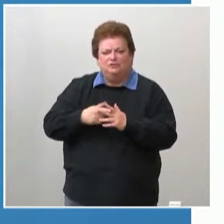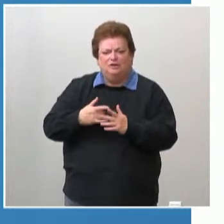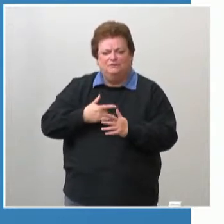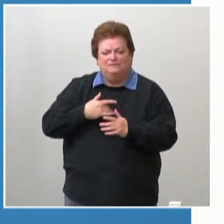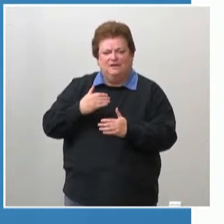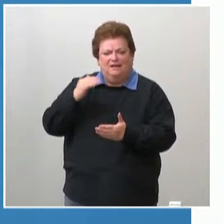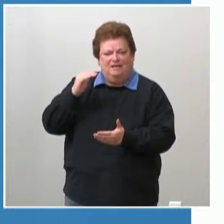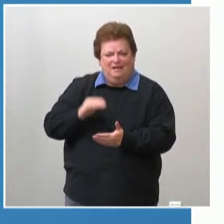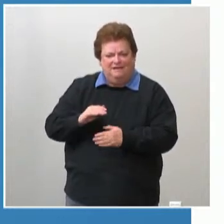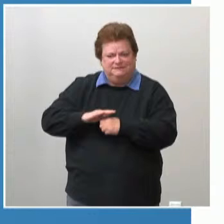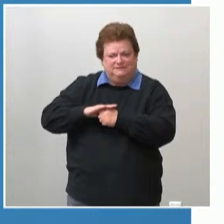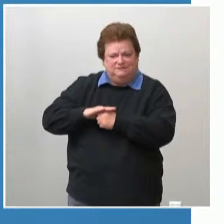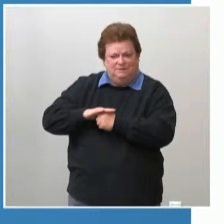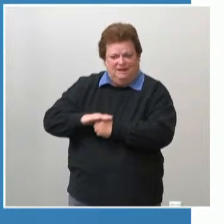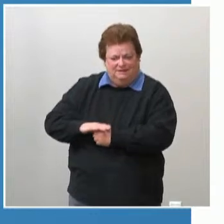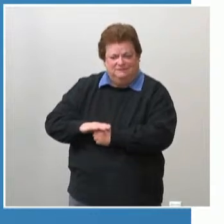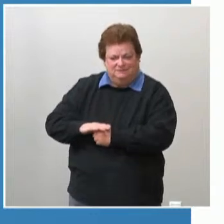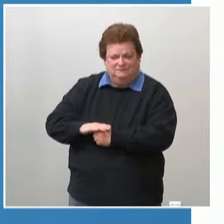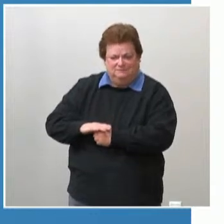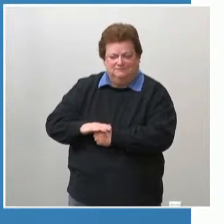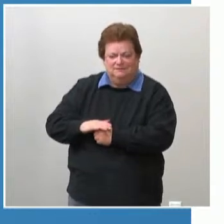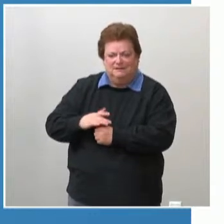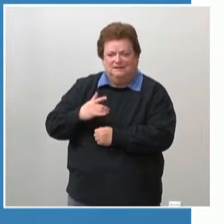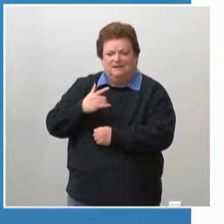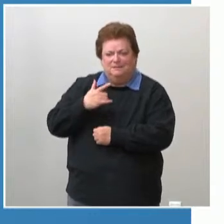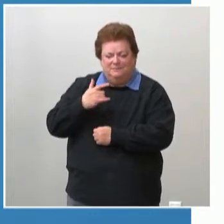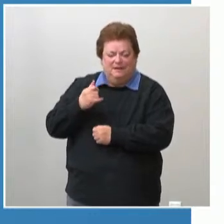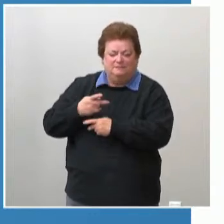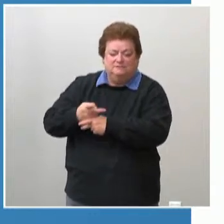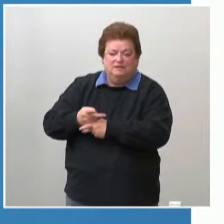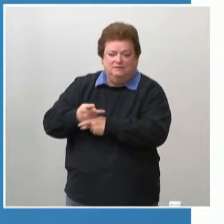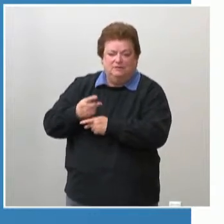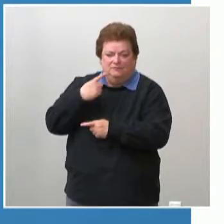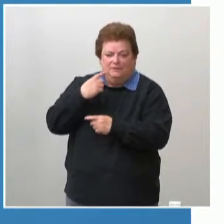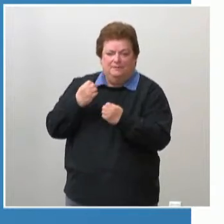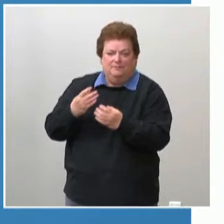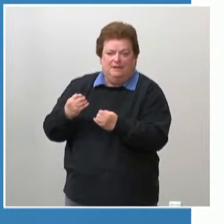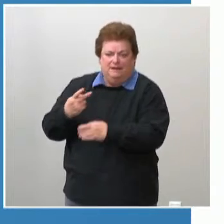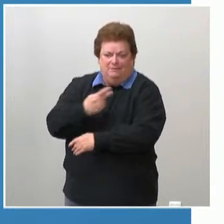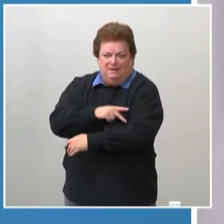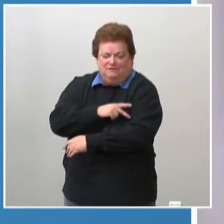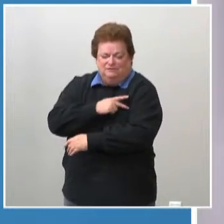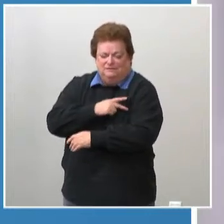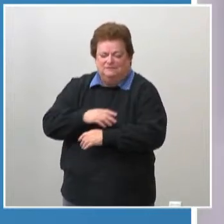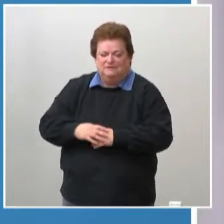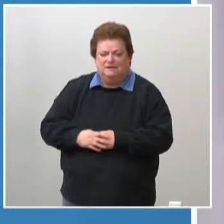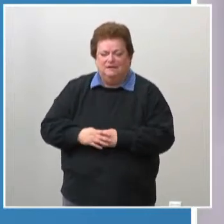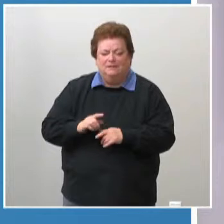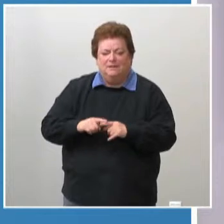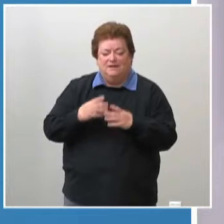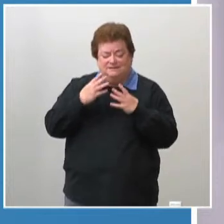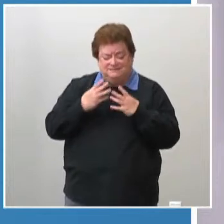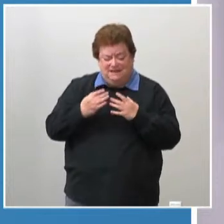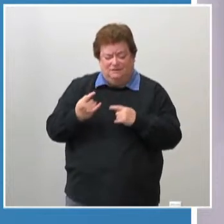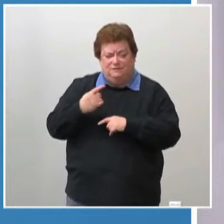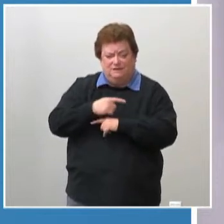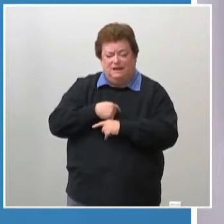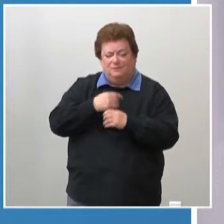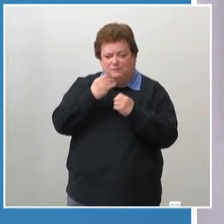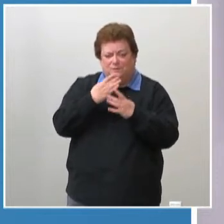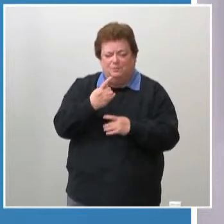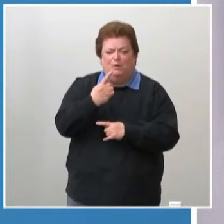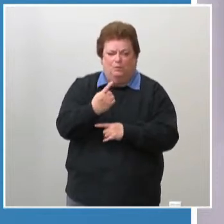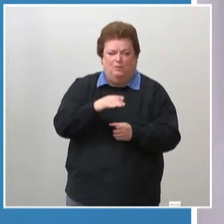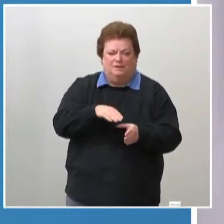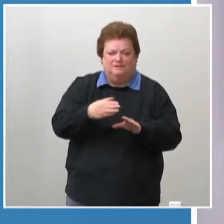strained from caring for so many patients with COVID-19. And again, sadly, today we are reporting